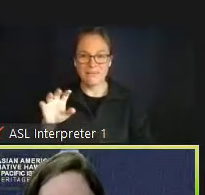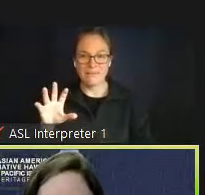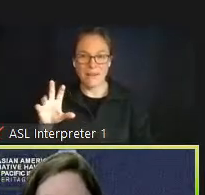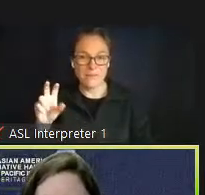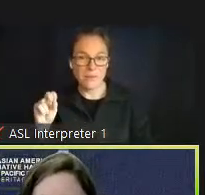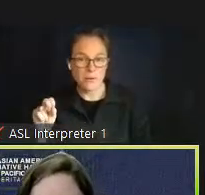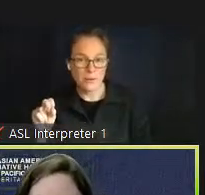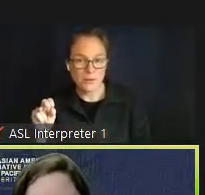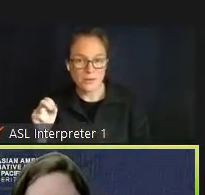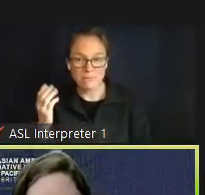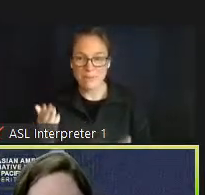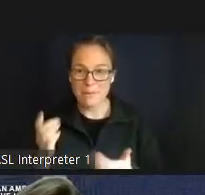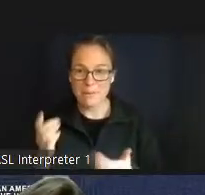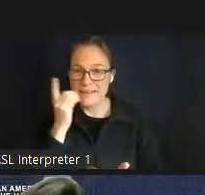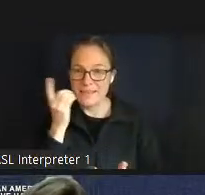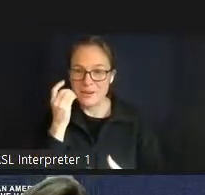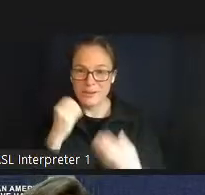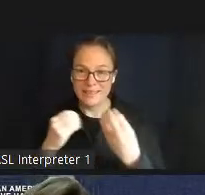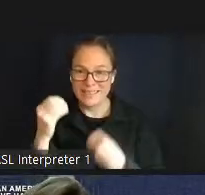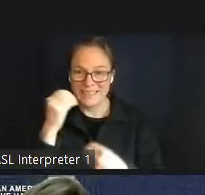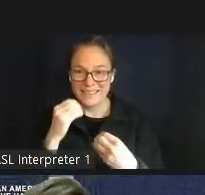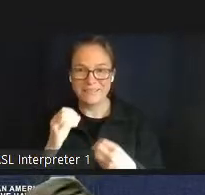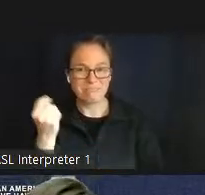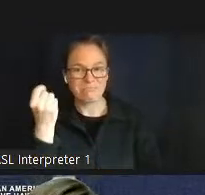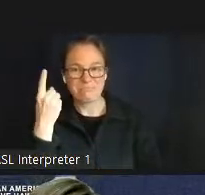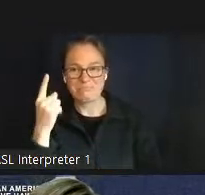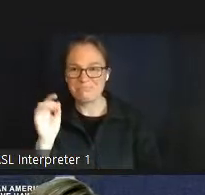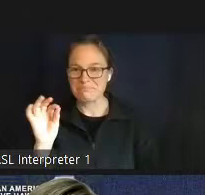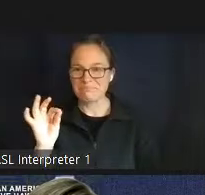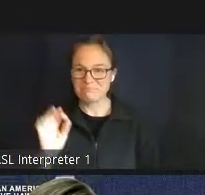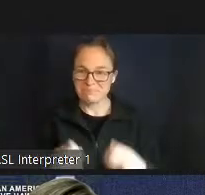be eating their dinner. Gotcha.